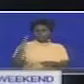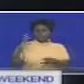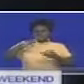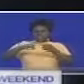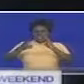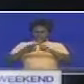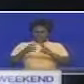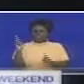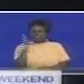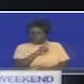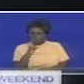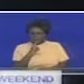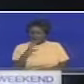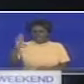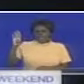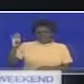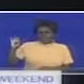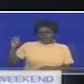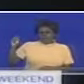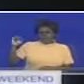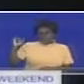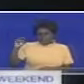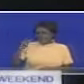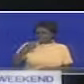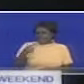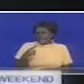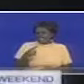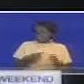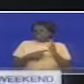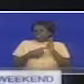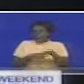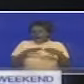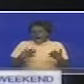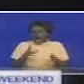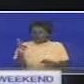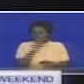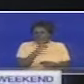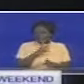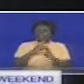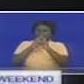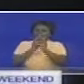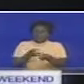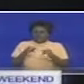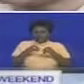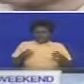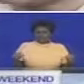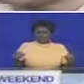Ben Kitili digs out a trend that shows dangerous fault lines in security reporting lines.